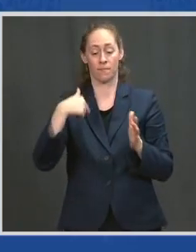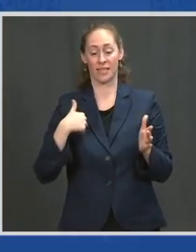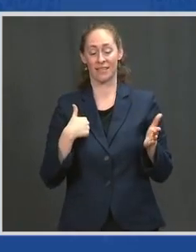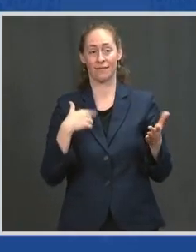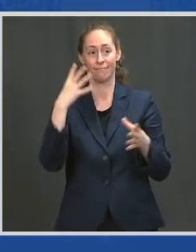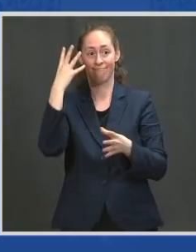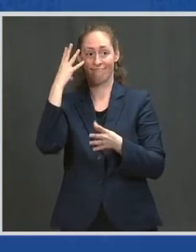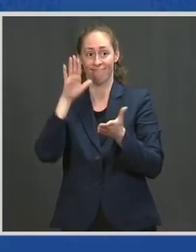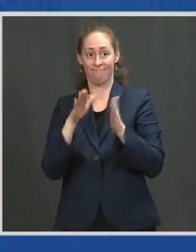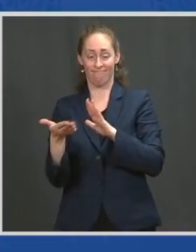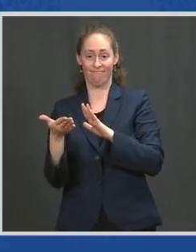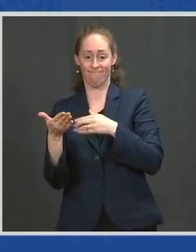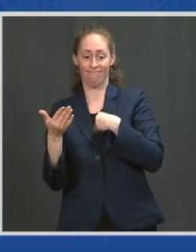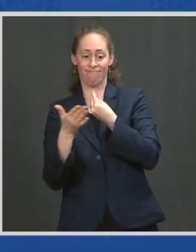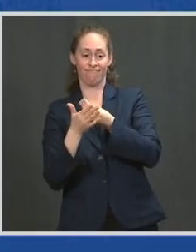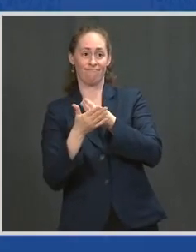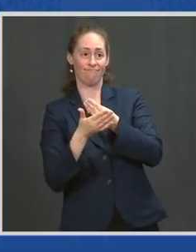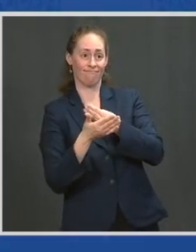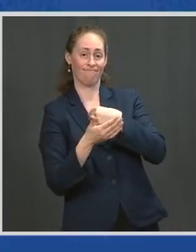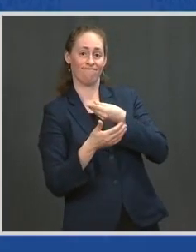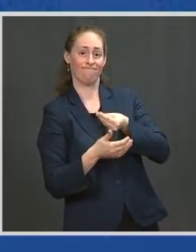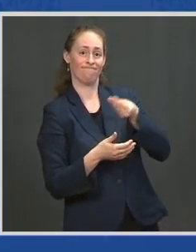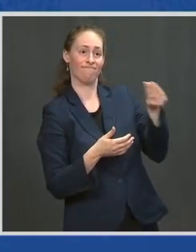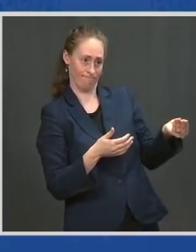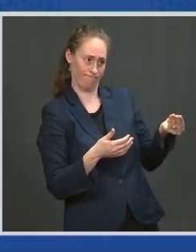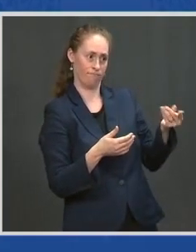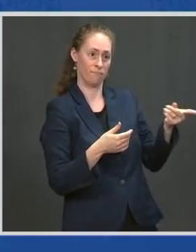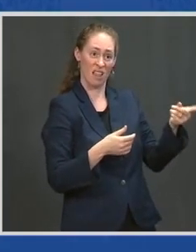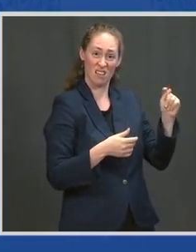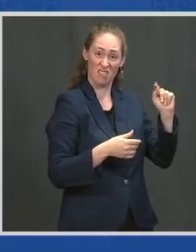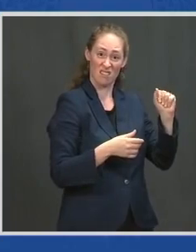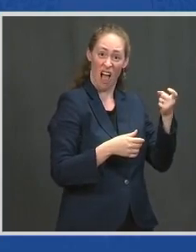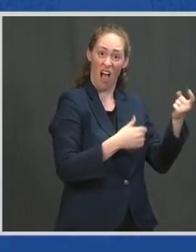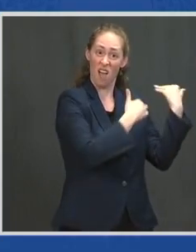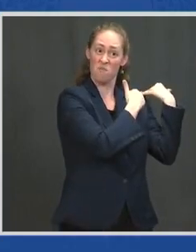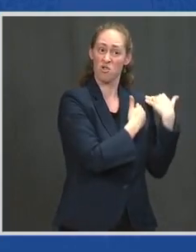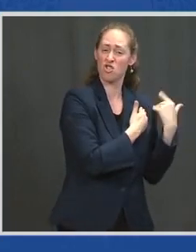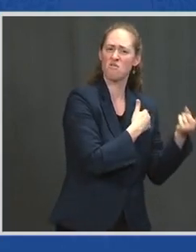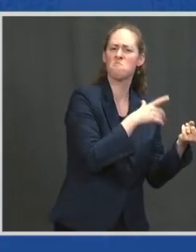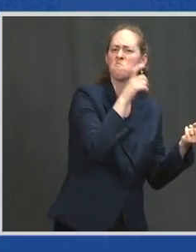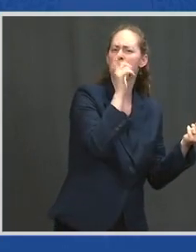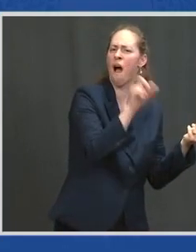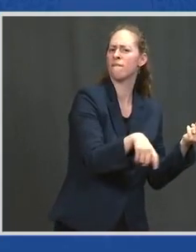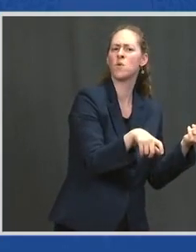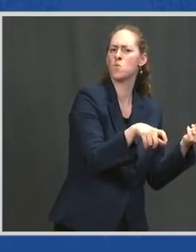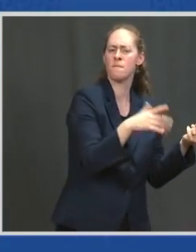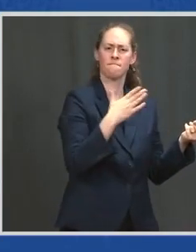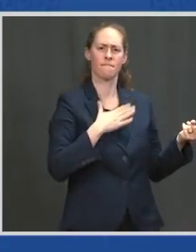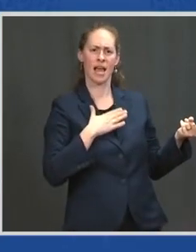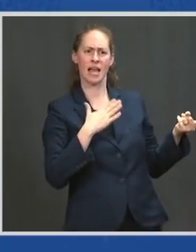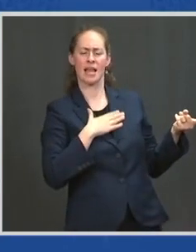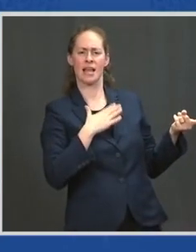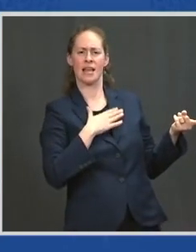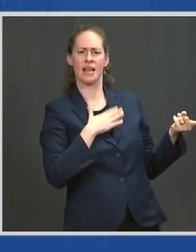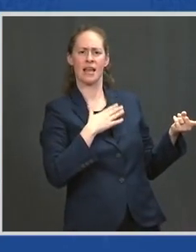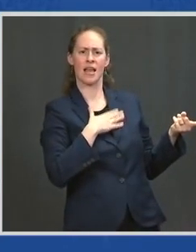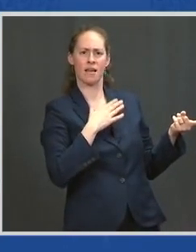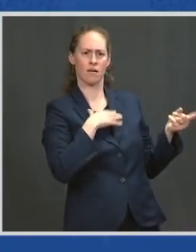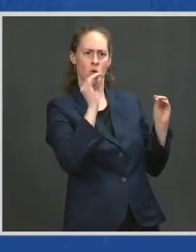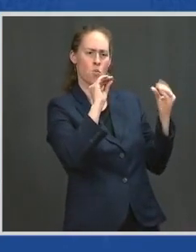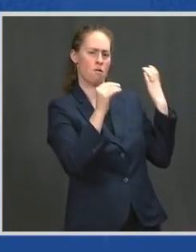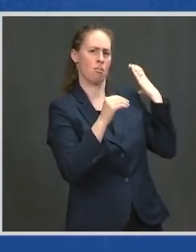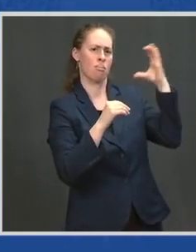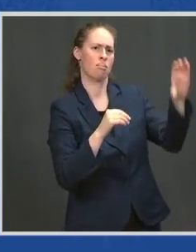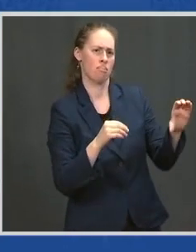pay anything on that multi-million-dollar gain when they sell that stock. And that's worth a lot of money.